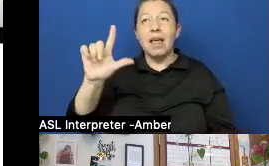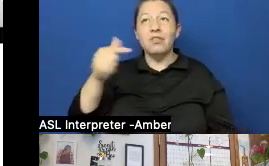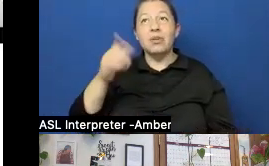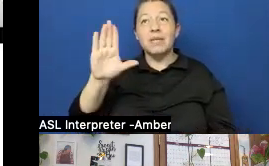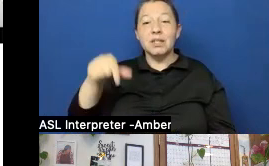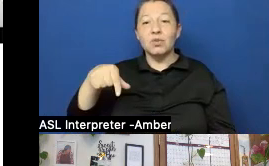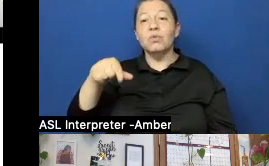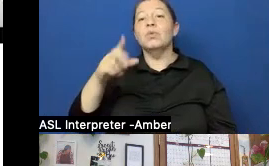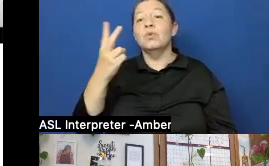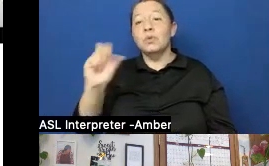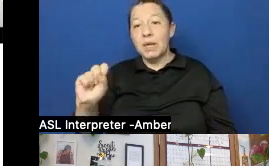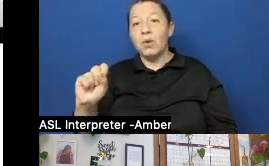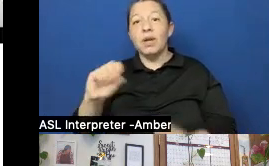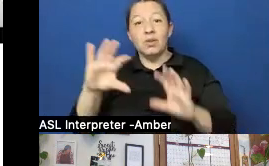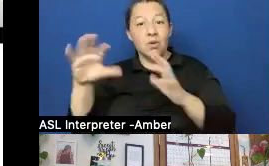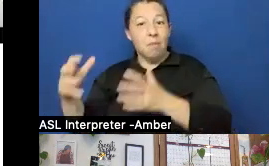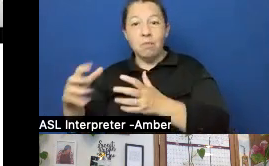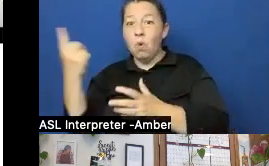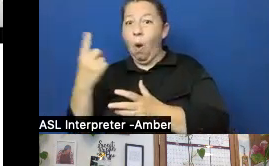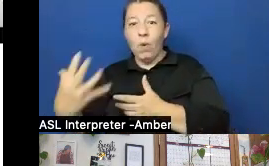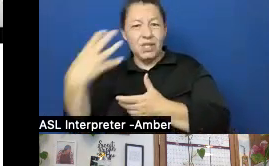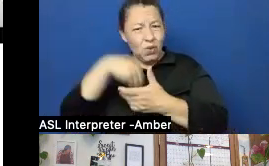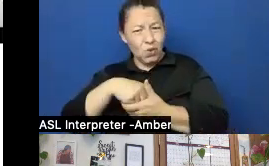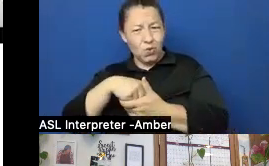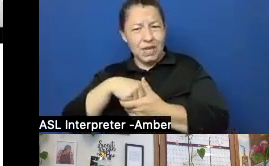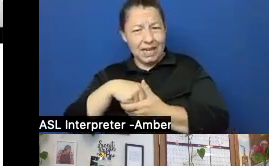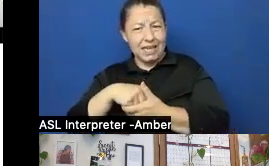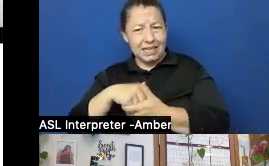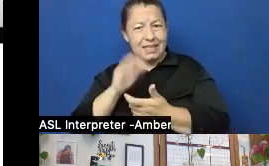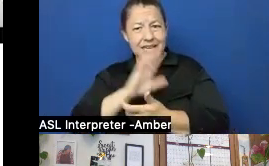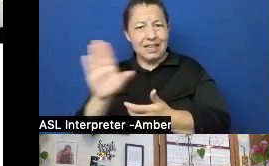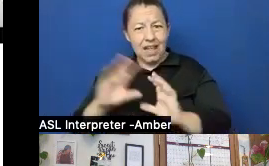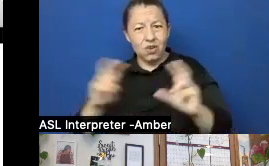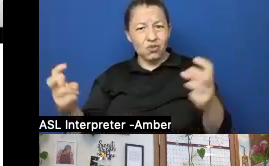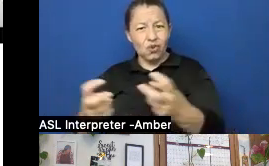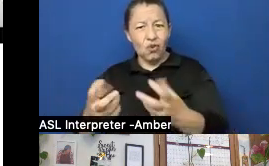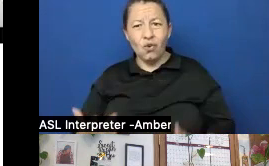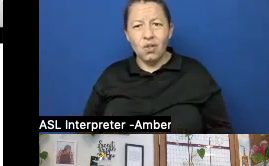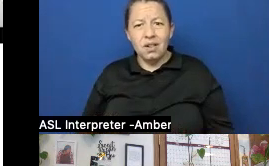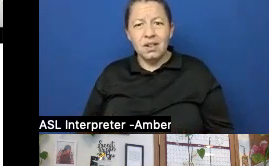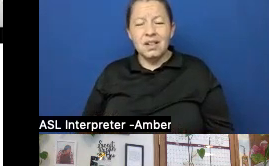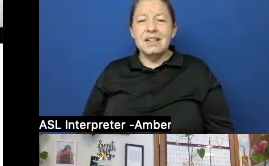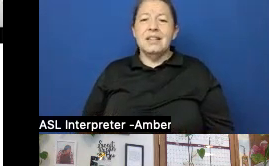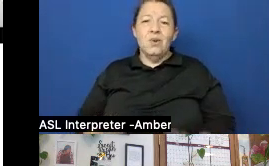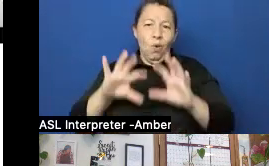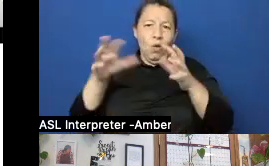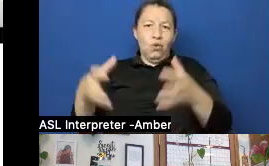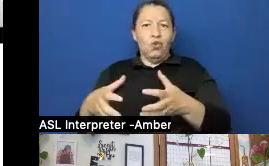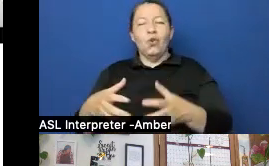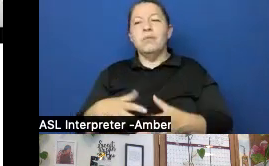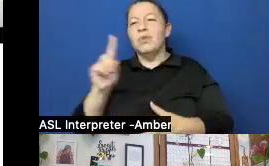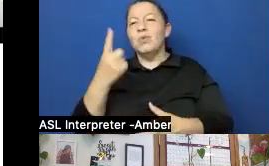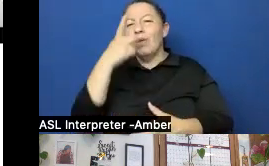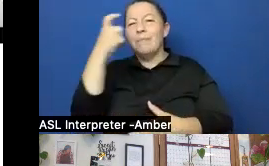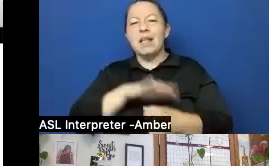population was always included in the circle. It's only because of